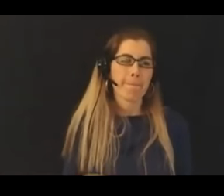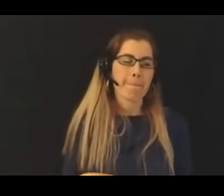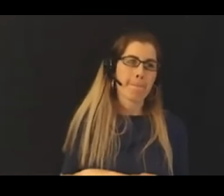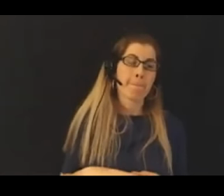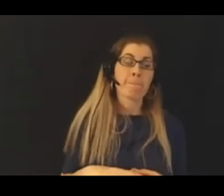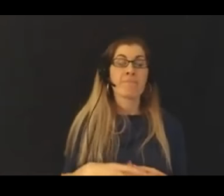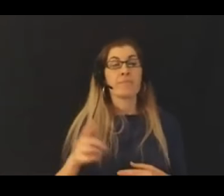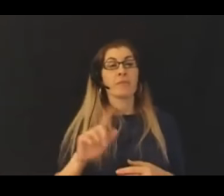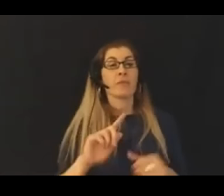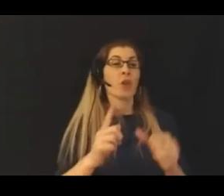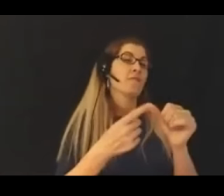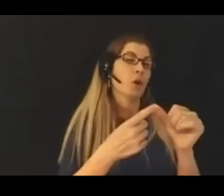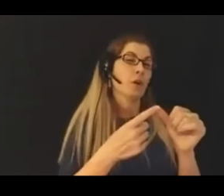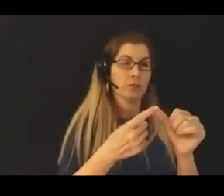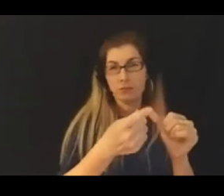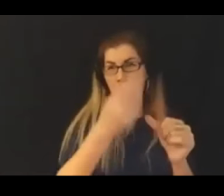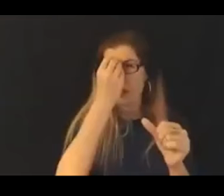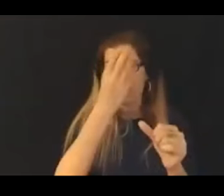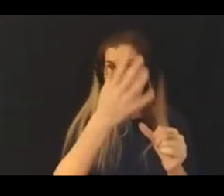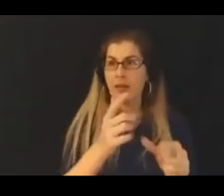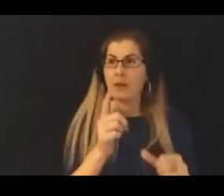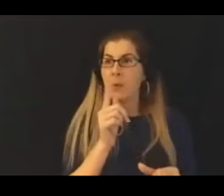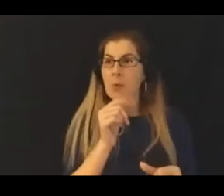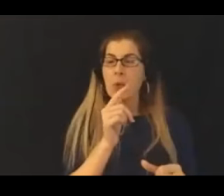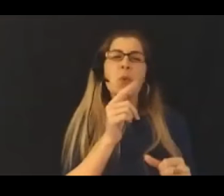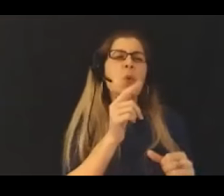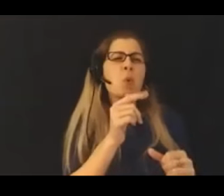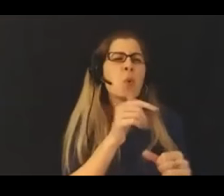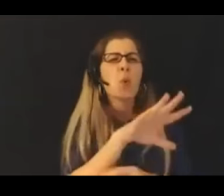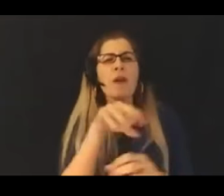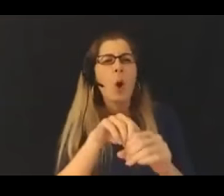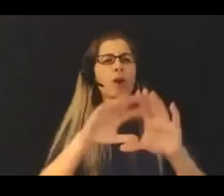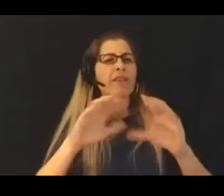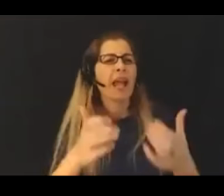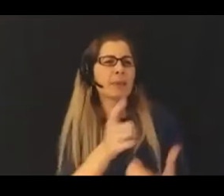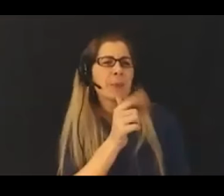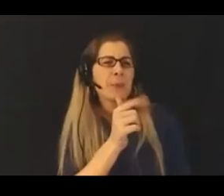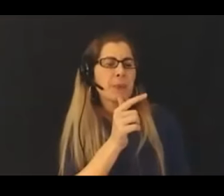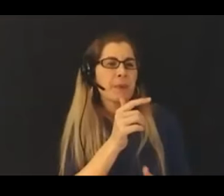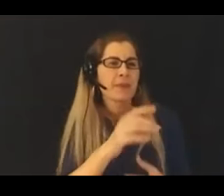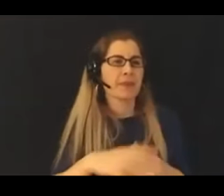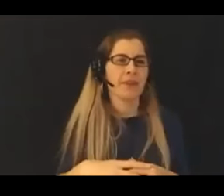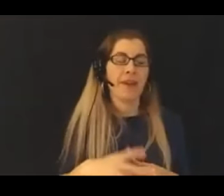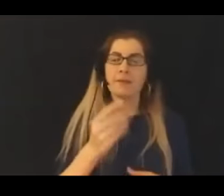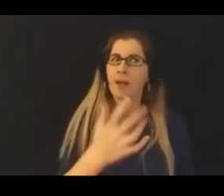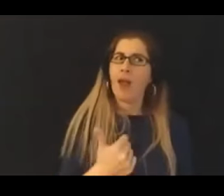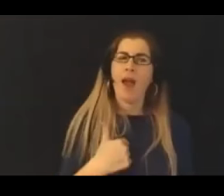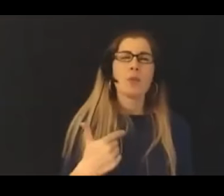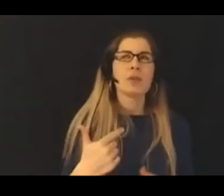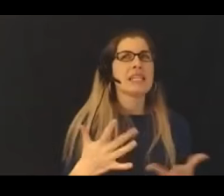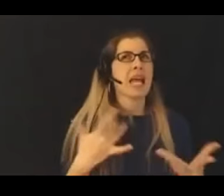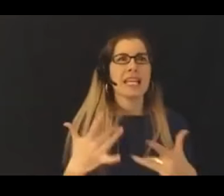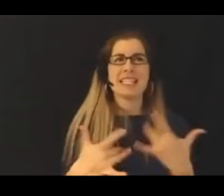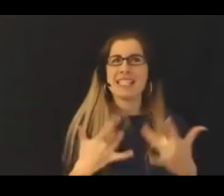So I first just wanted to tell you a little bit about who our population was, who participated. So I was so excited to,